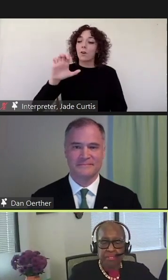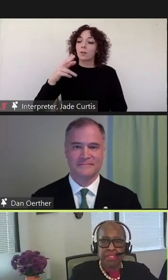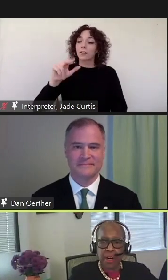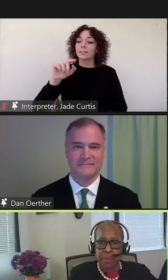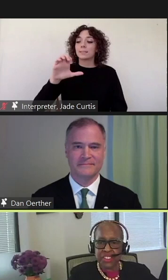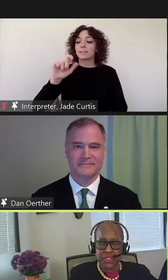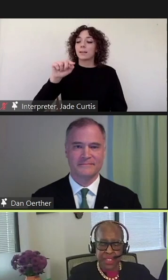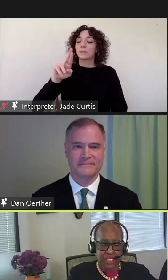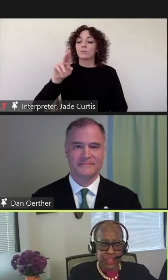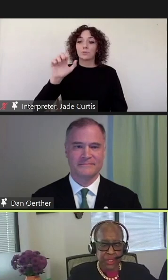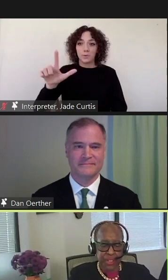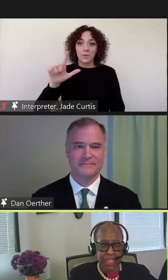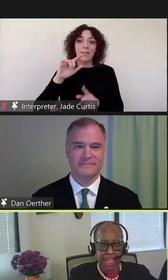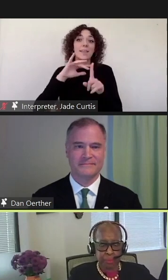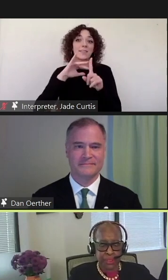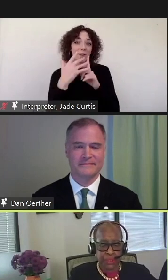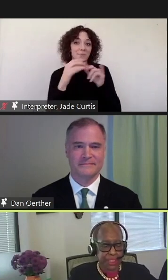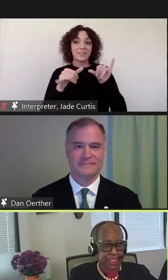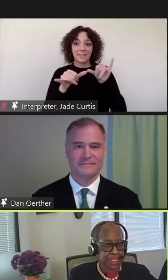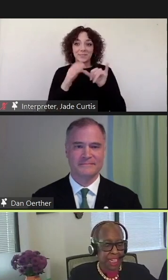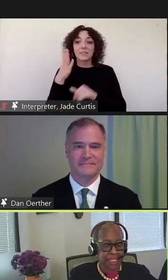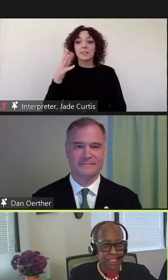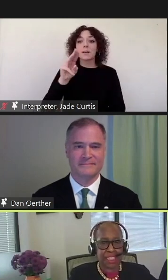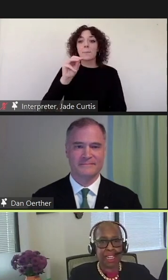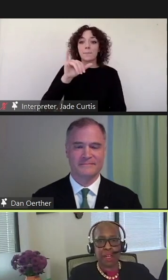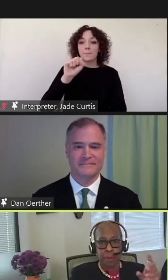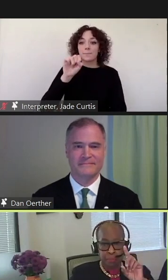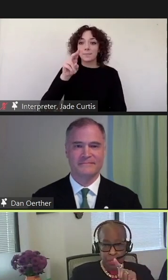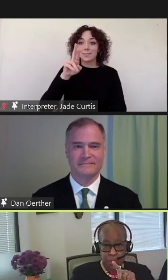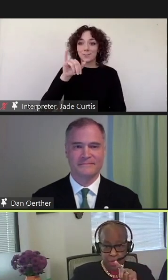and environmental engineering at Missouri